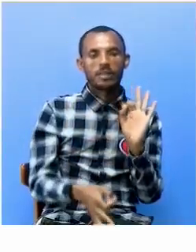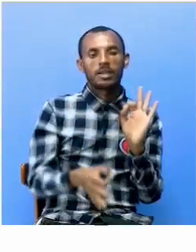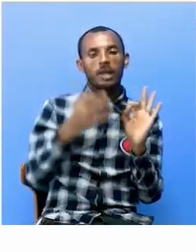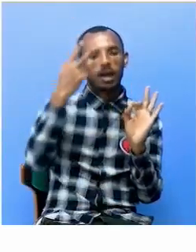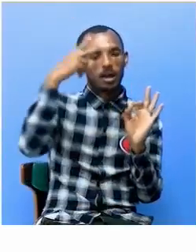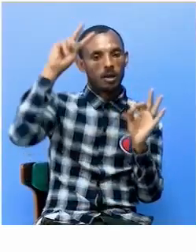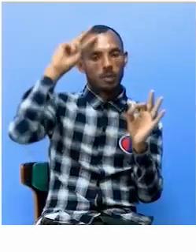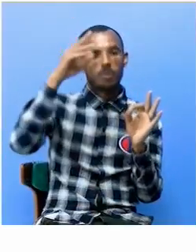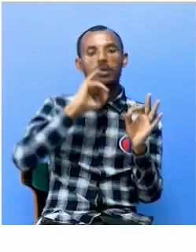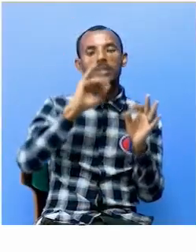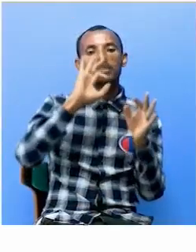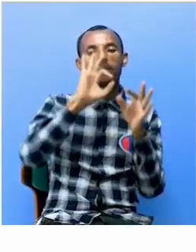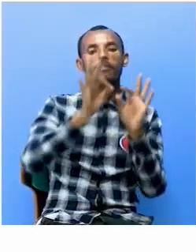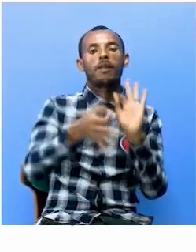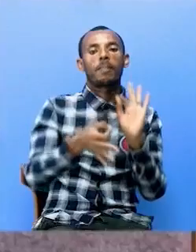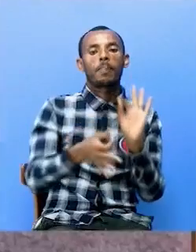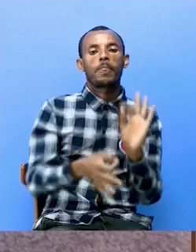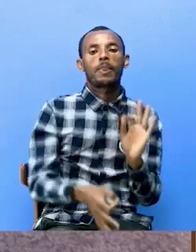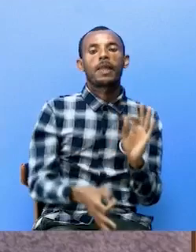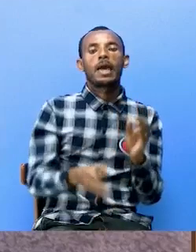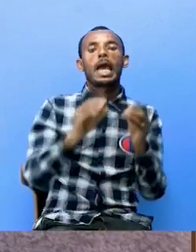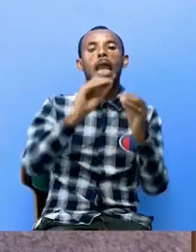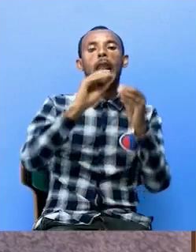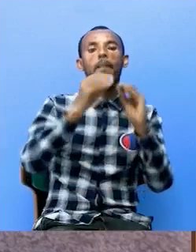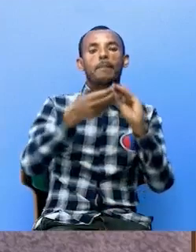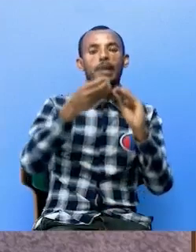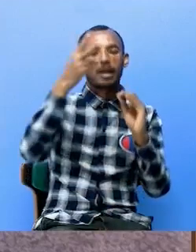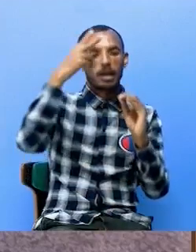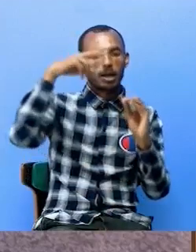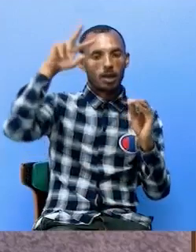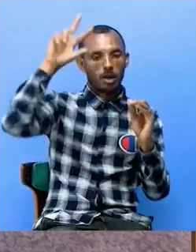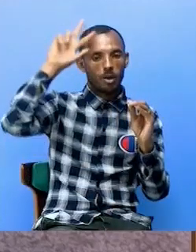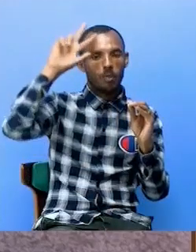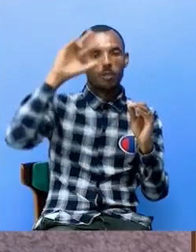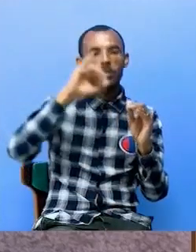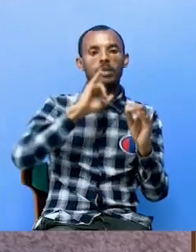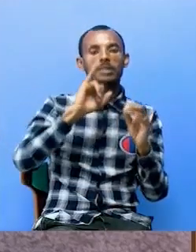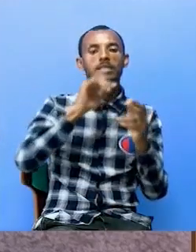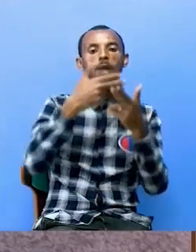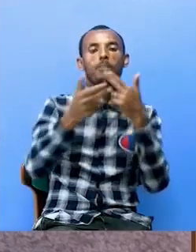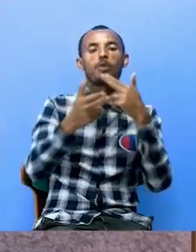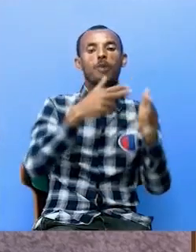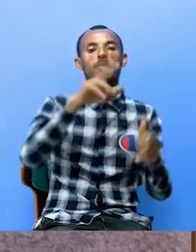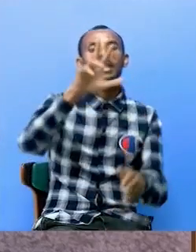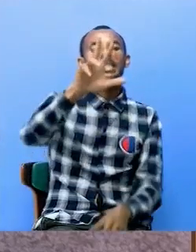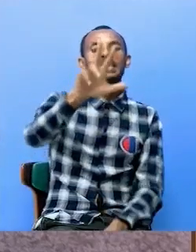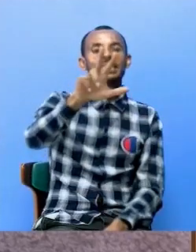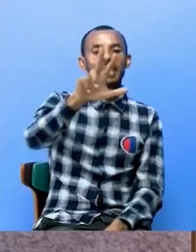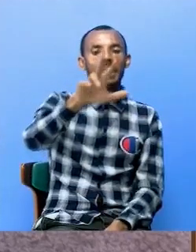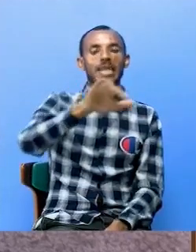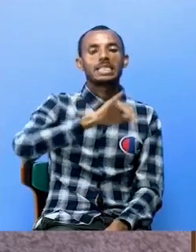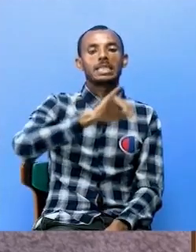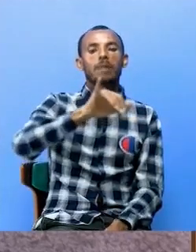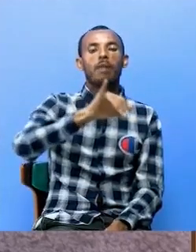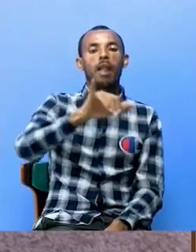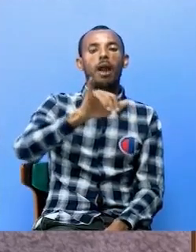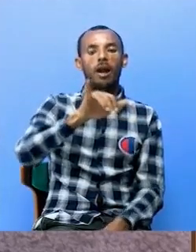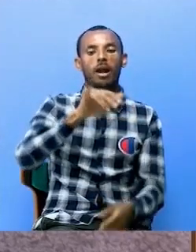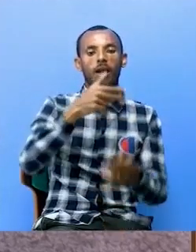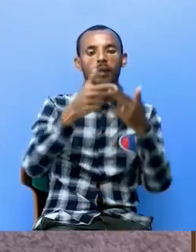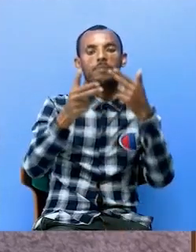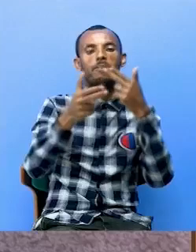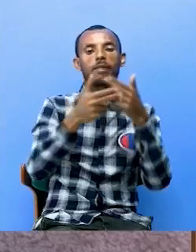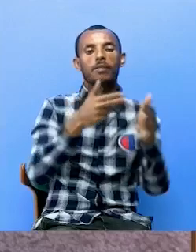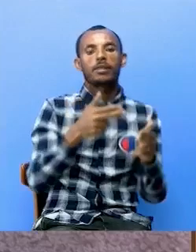cube is, a number cube is the product of 3 similar factors,